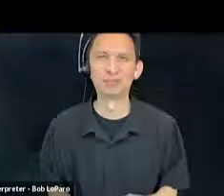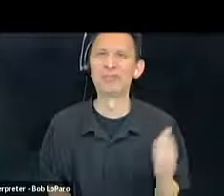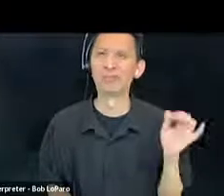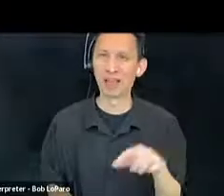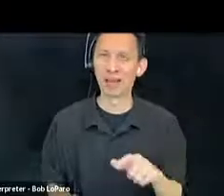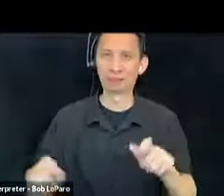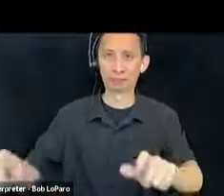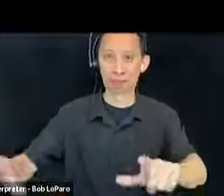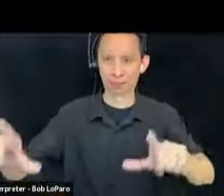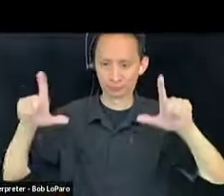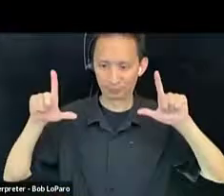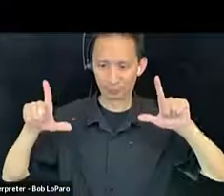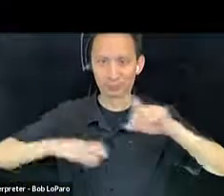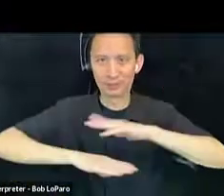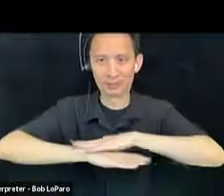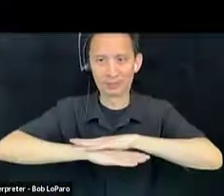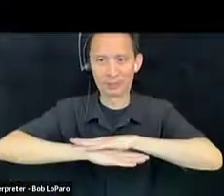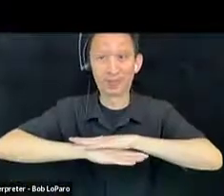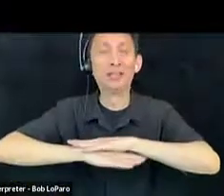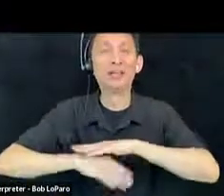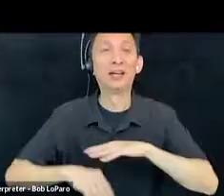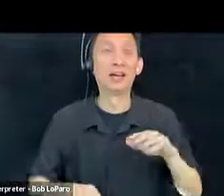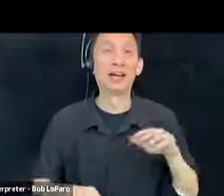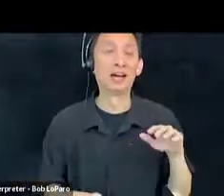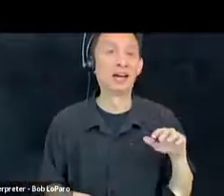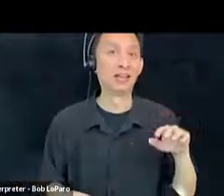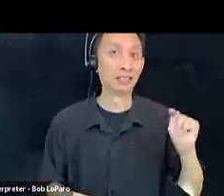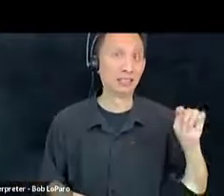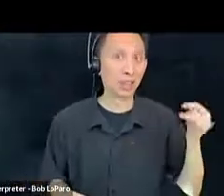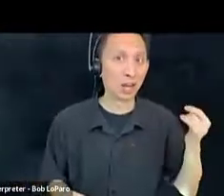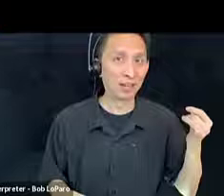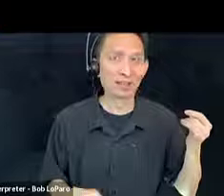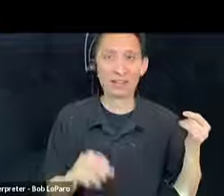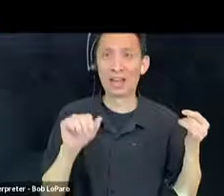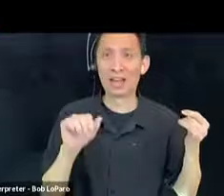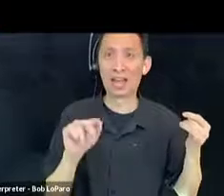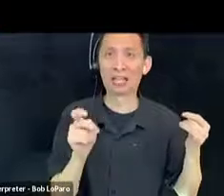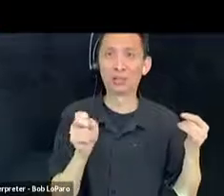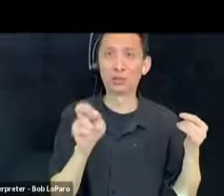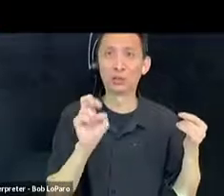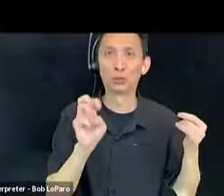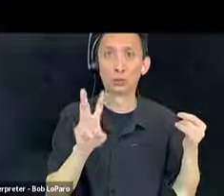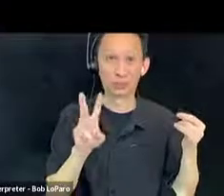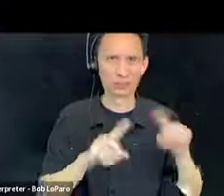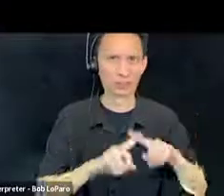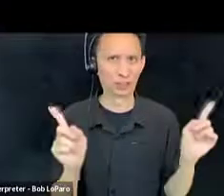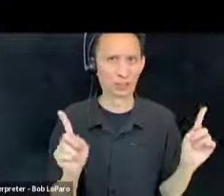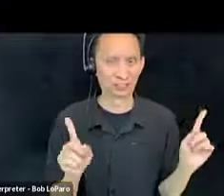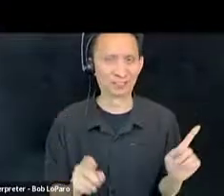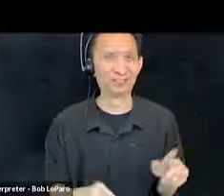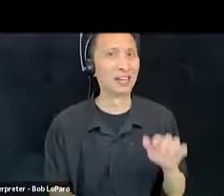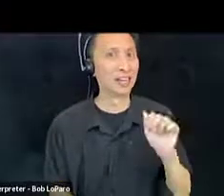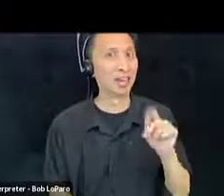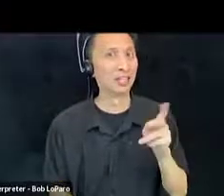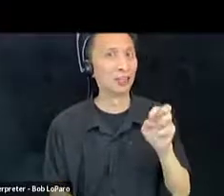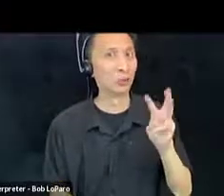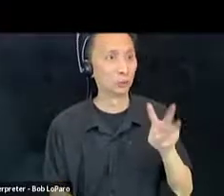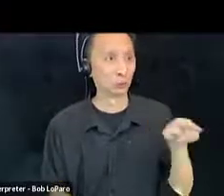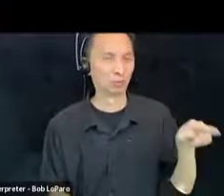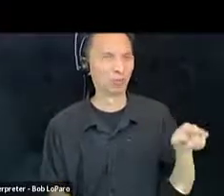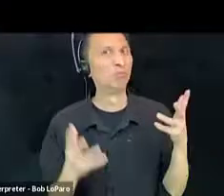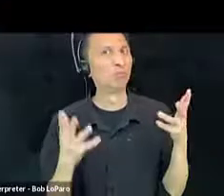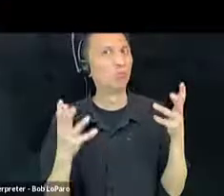So Andrew is a little different than TJ in that he wants as much information and as much upfront as he could possibly get.